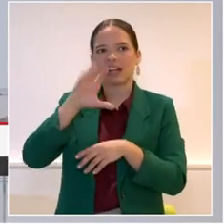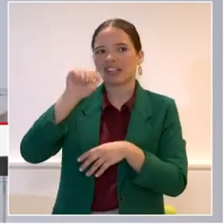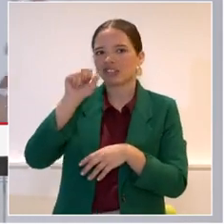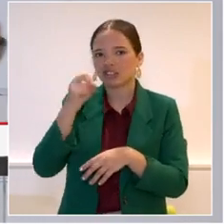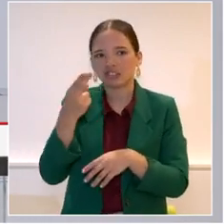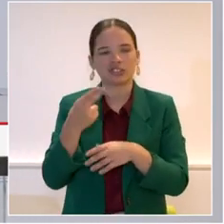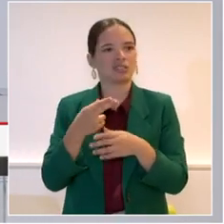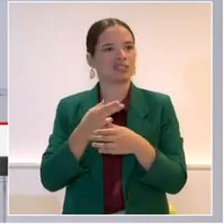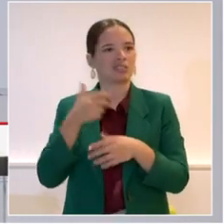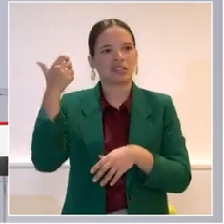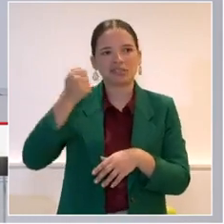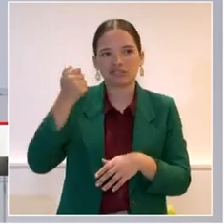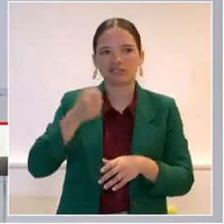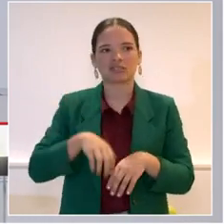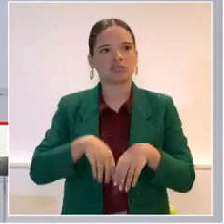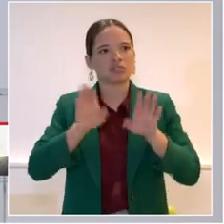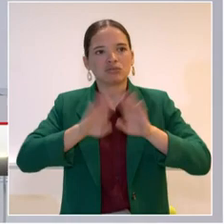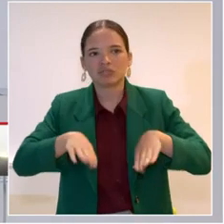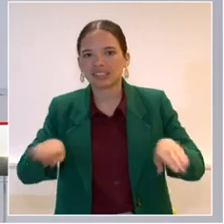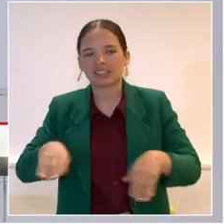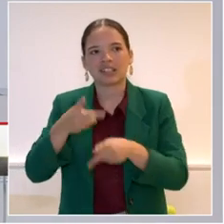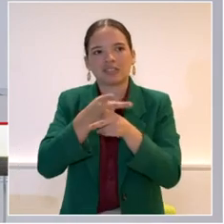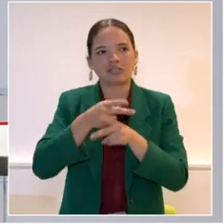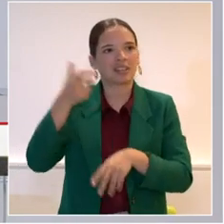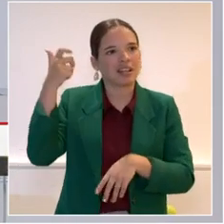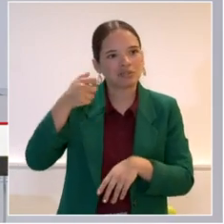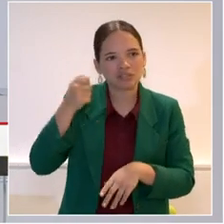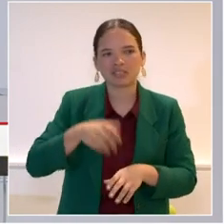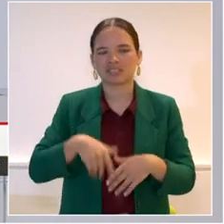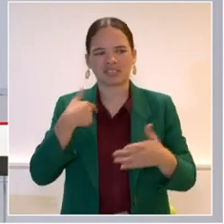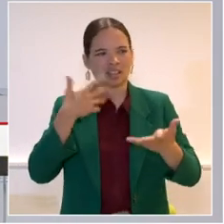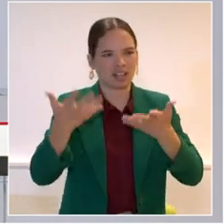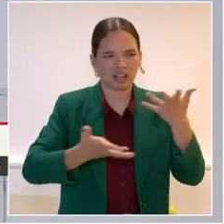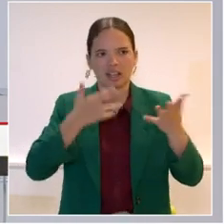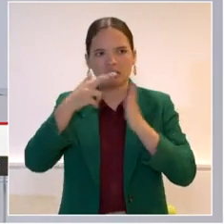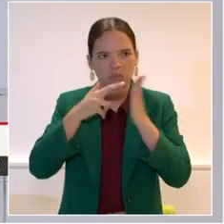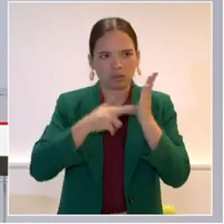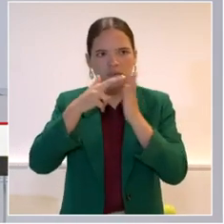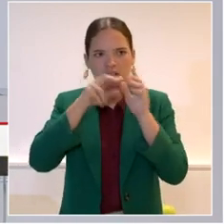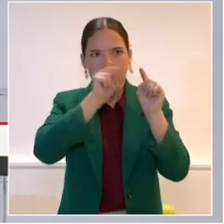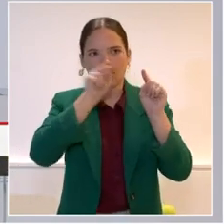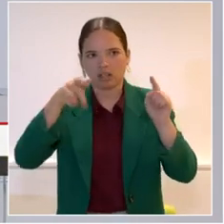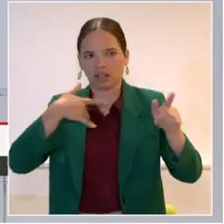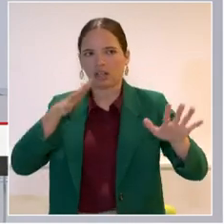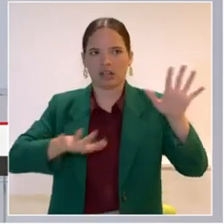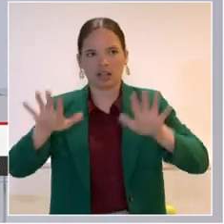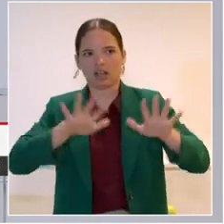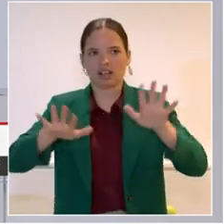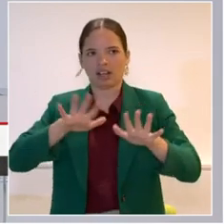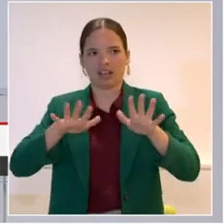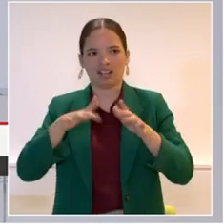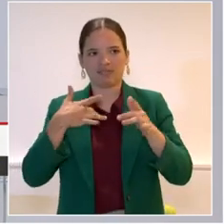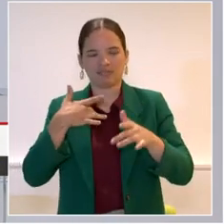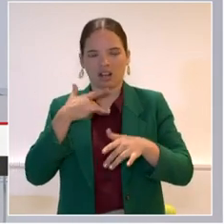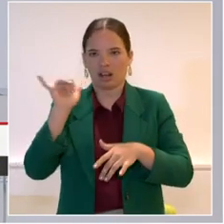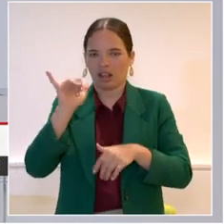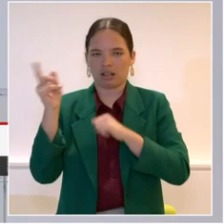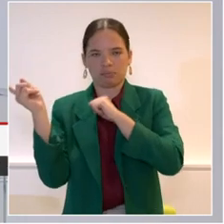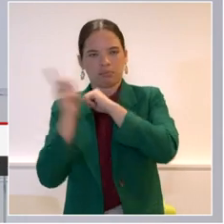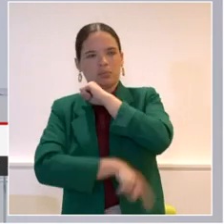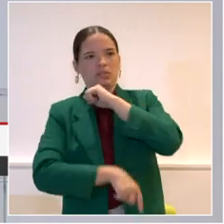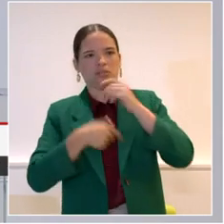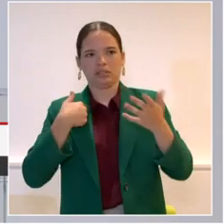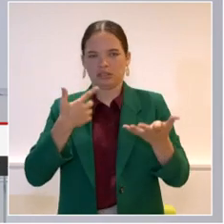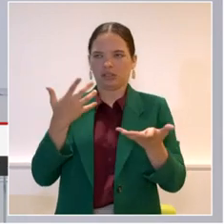housing, and when those rules come together, they create financial penalties to earning. So how